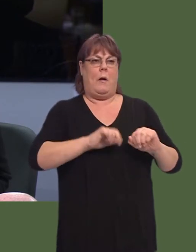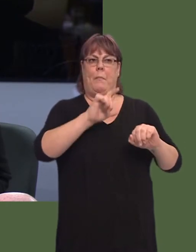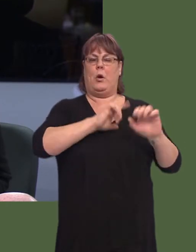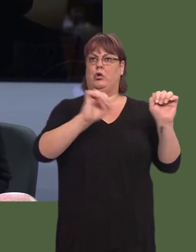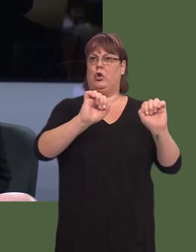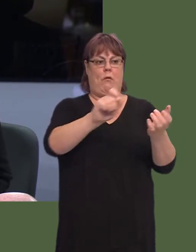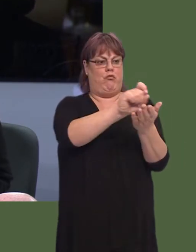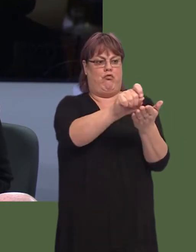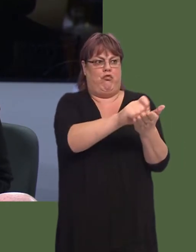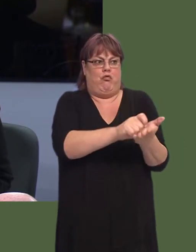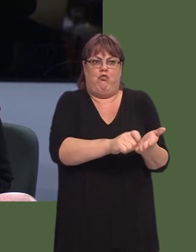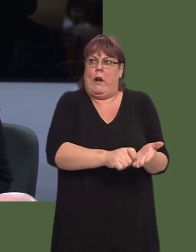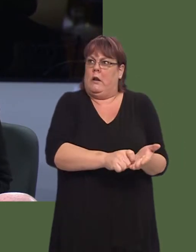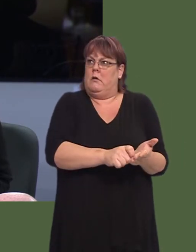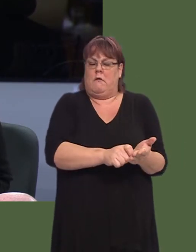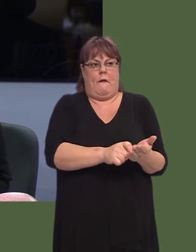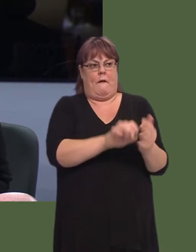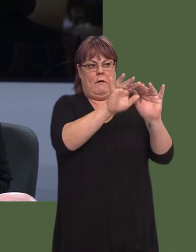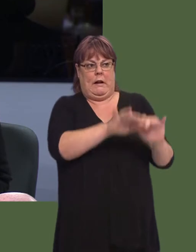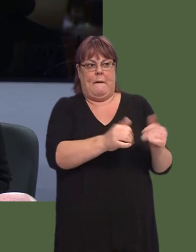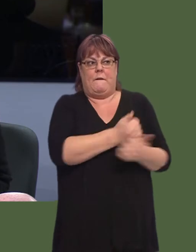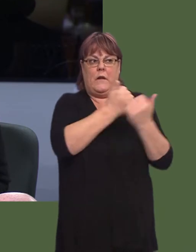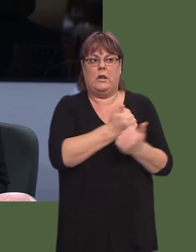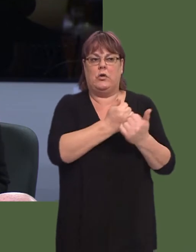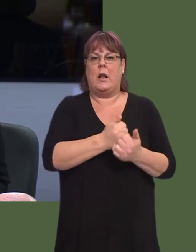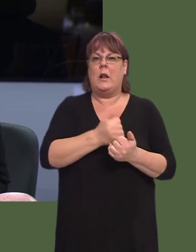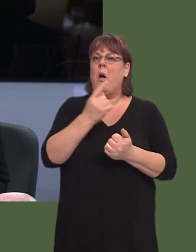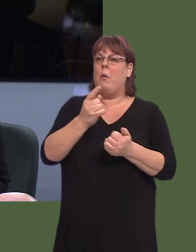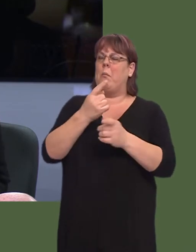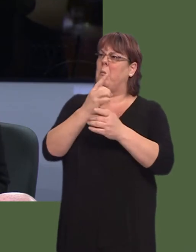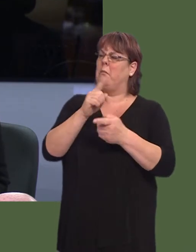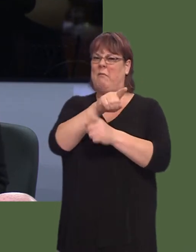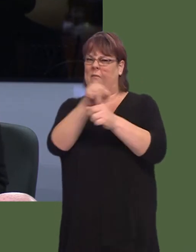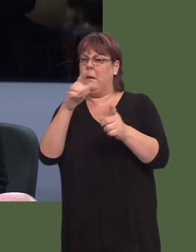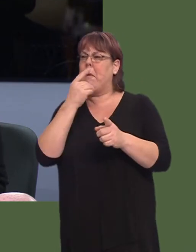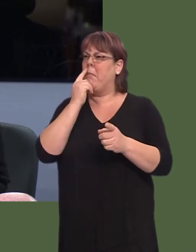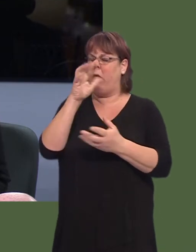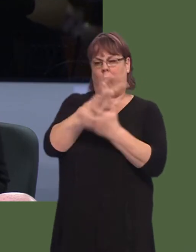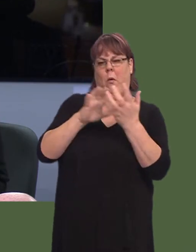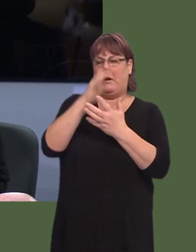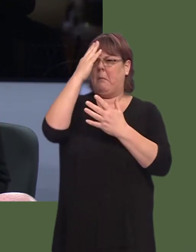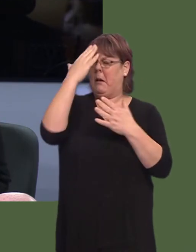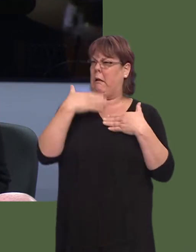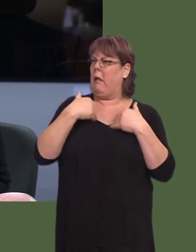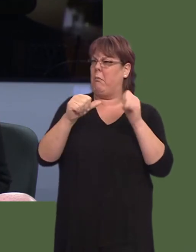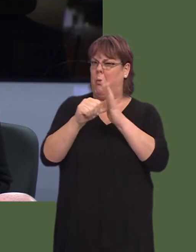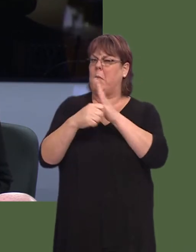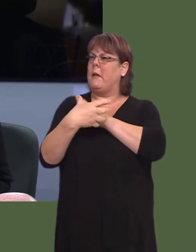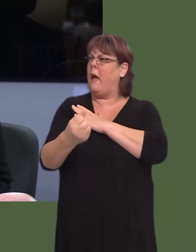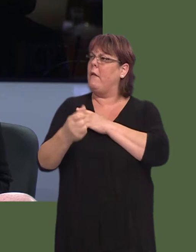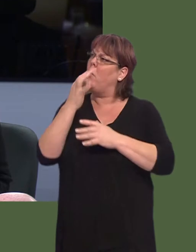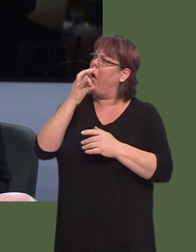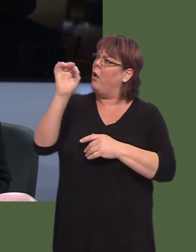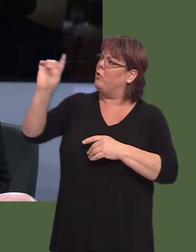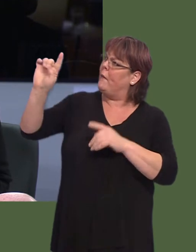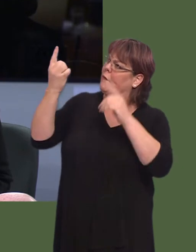never, ever been written up in advance. Now, I'm talking about people with complex mental health conditions. What will you do as First